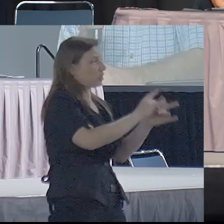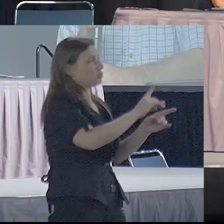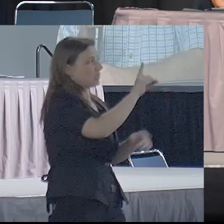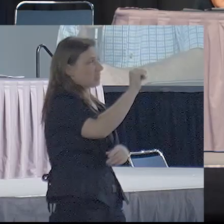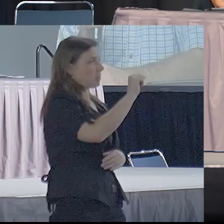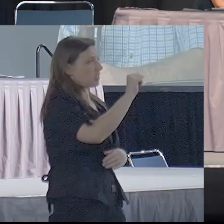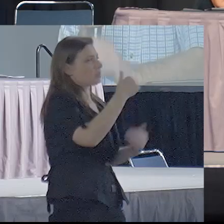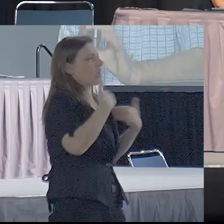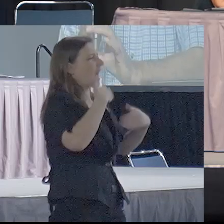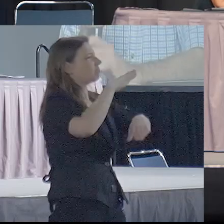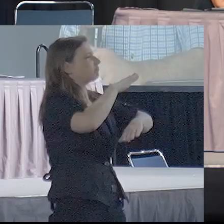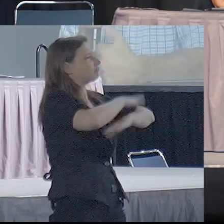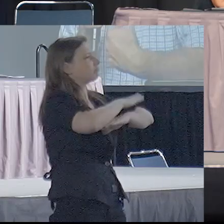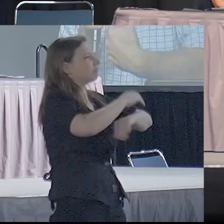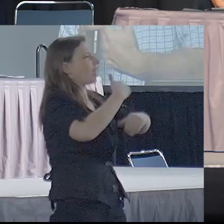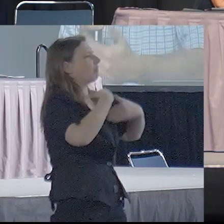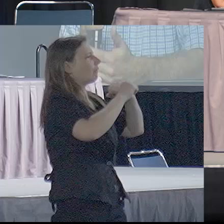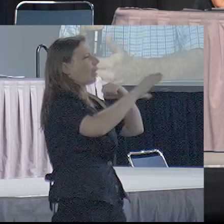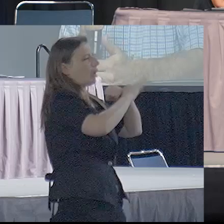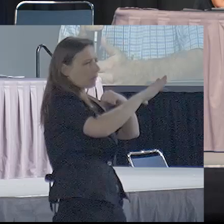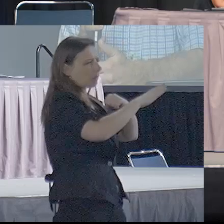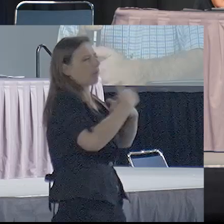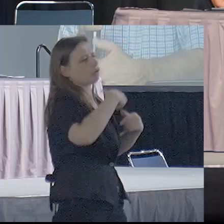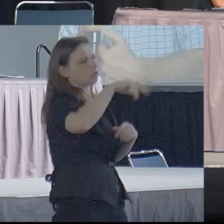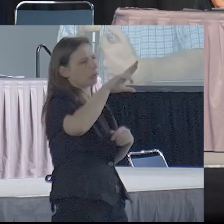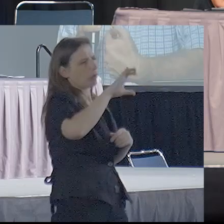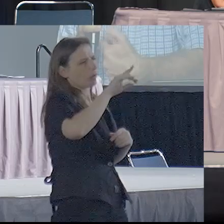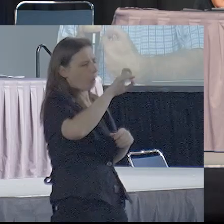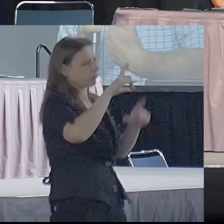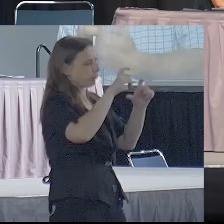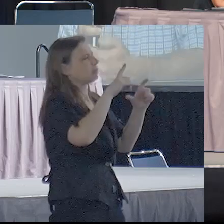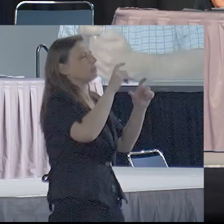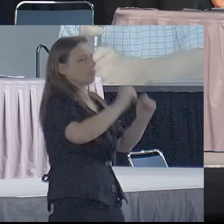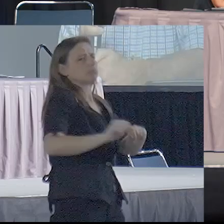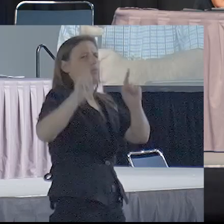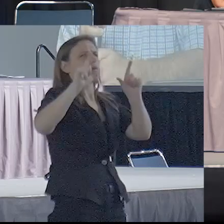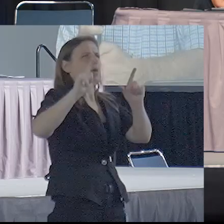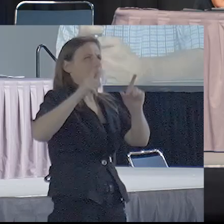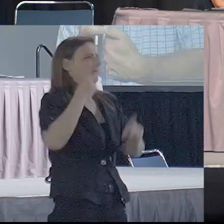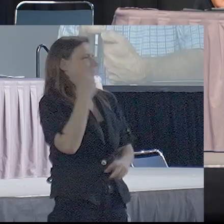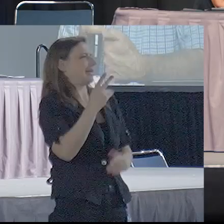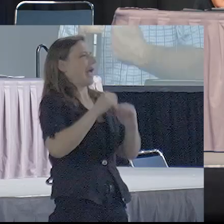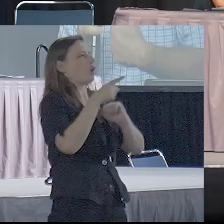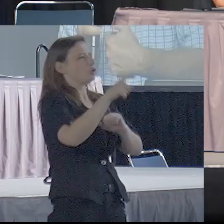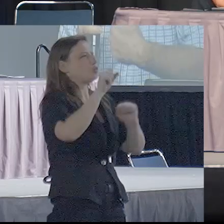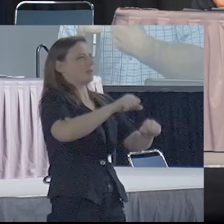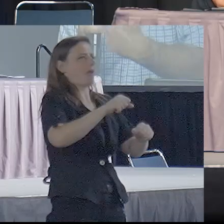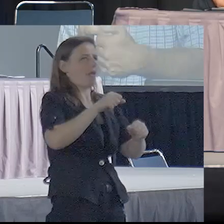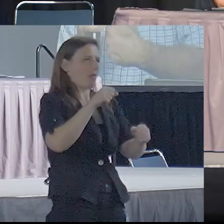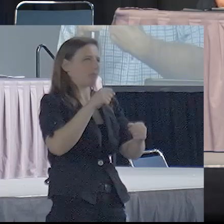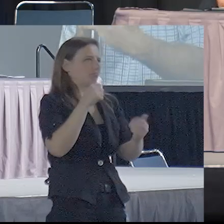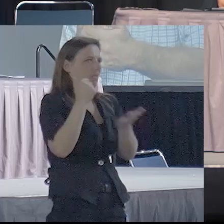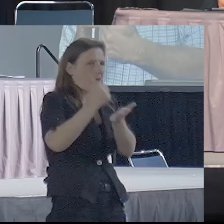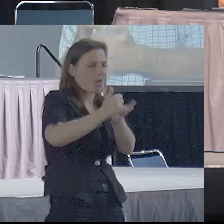flyer that has a QR code that will take you to a video on how you can influence state policy. It gets into how you can make